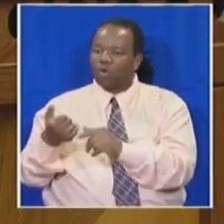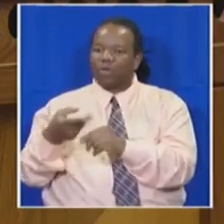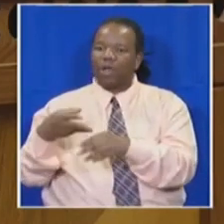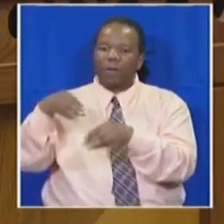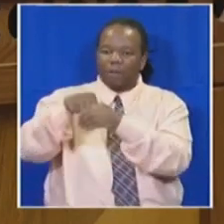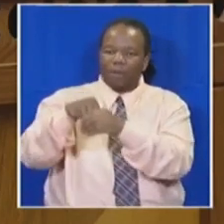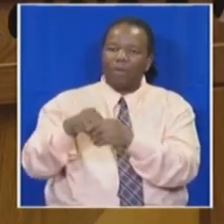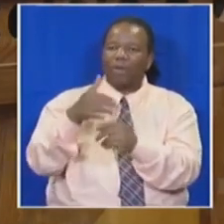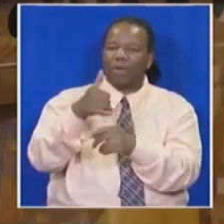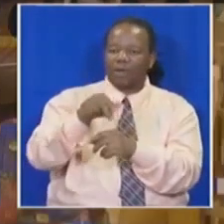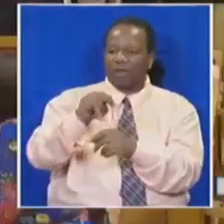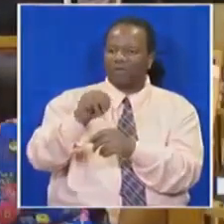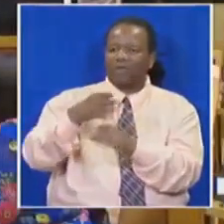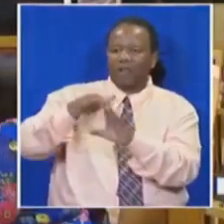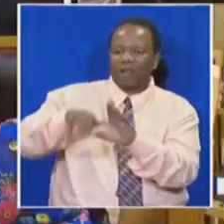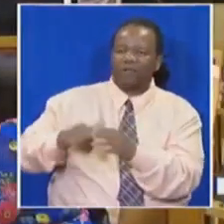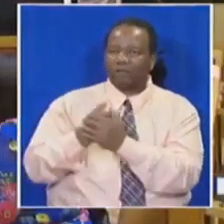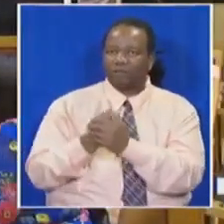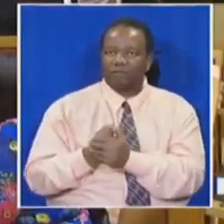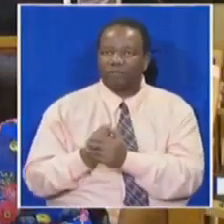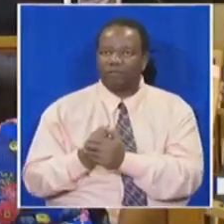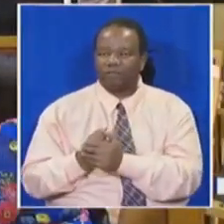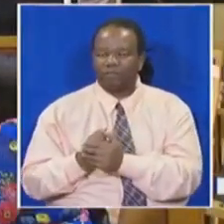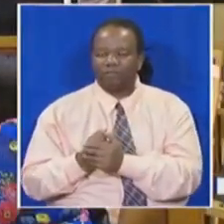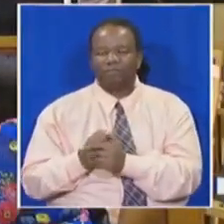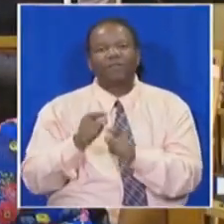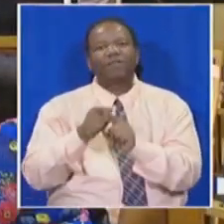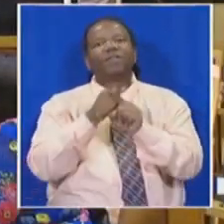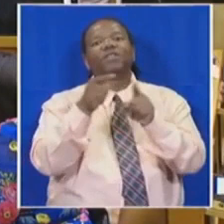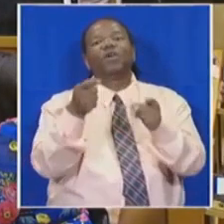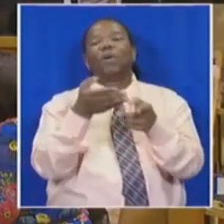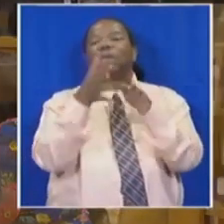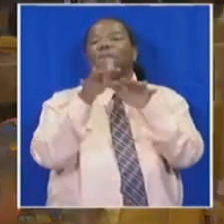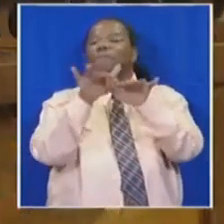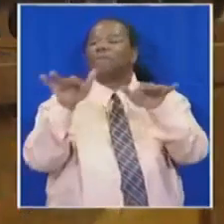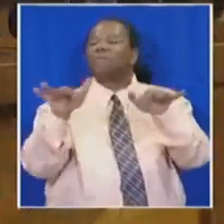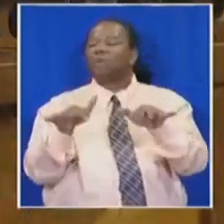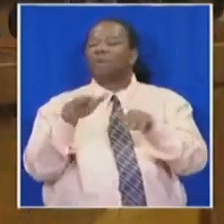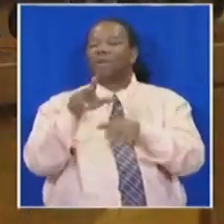ANC. To those South Africans, the DA says,